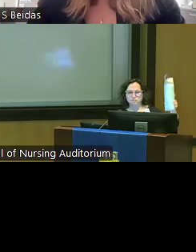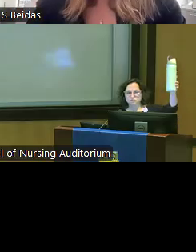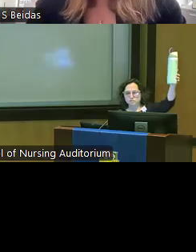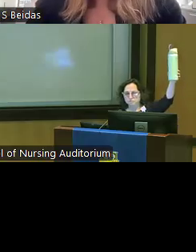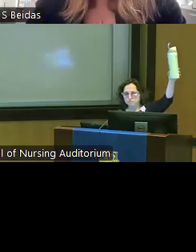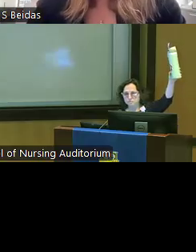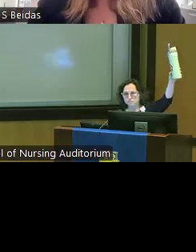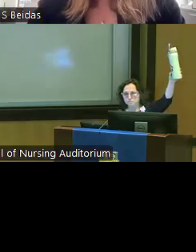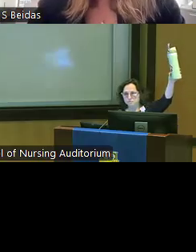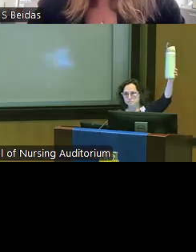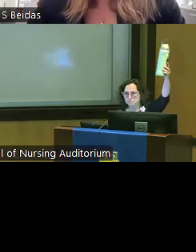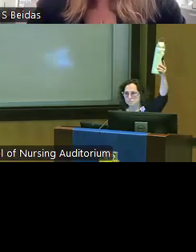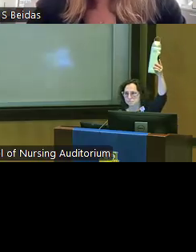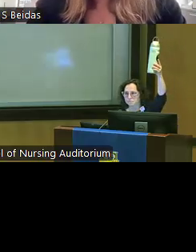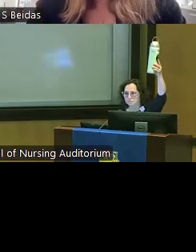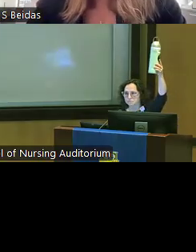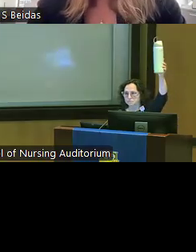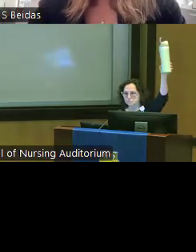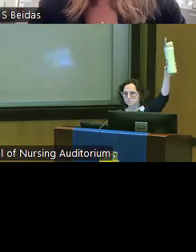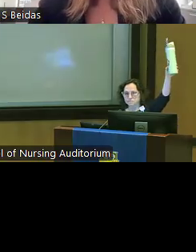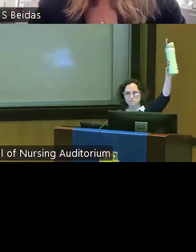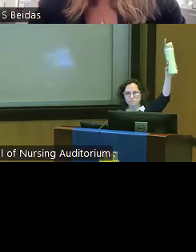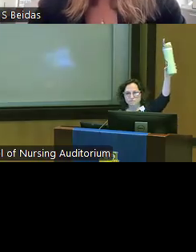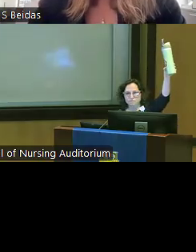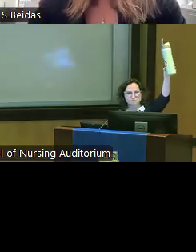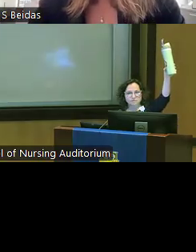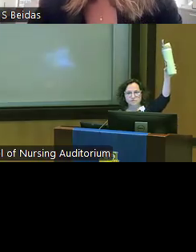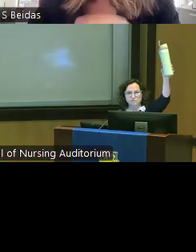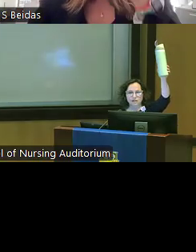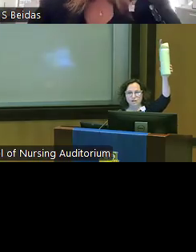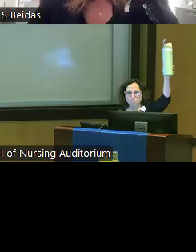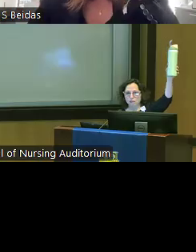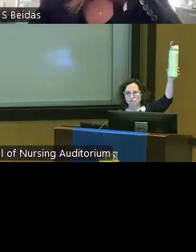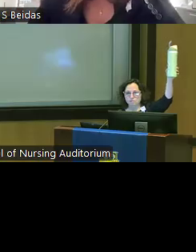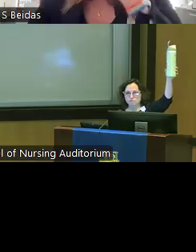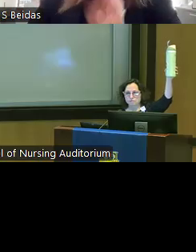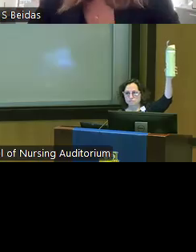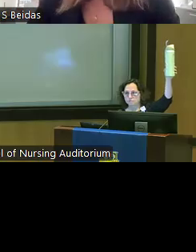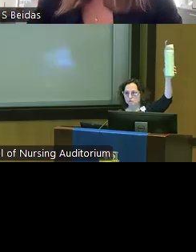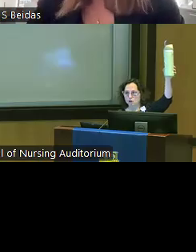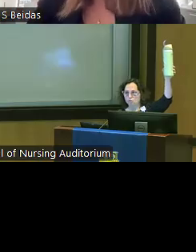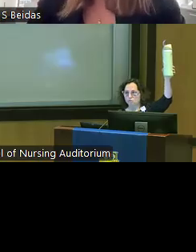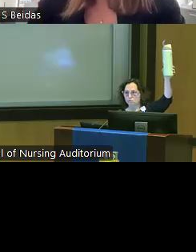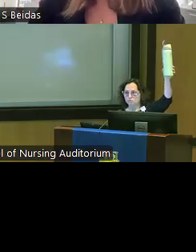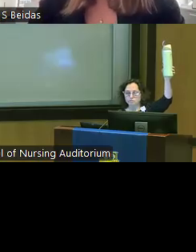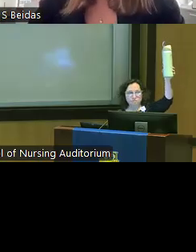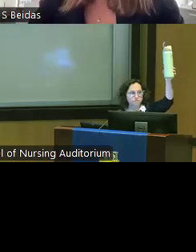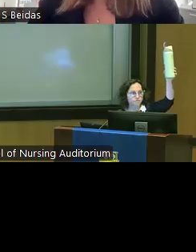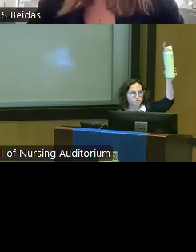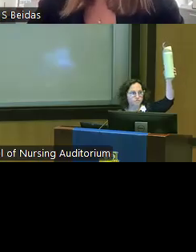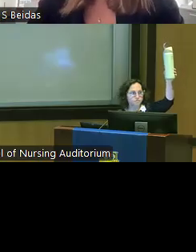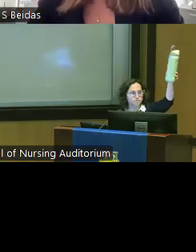want to sit down and talk about a project where we could bring implementation science as a lens to the work that you're doing. And what I typically find is